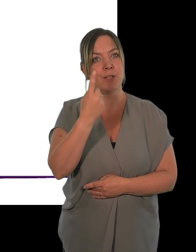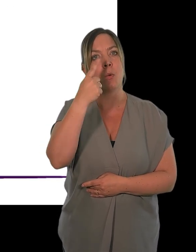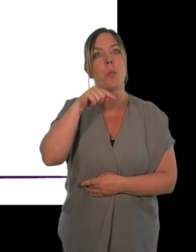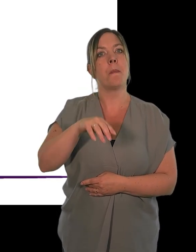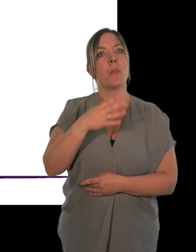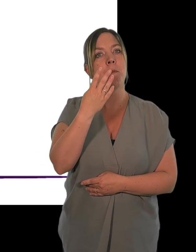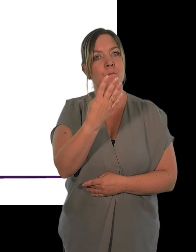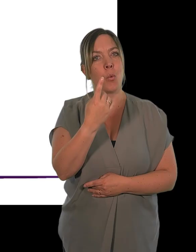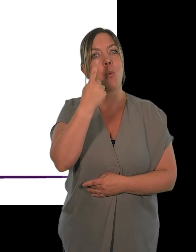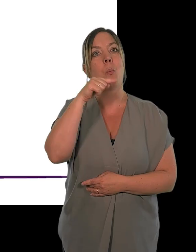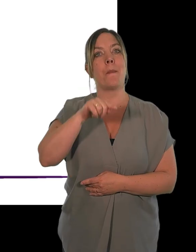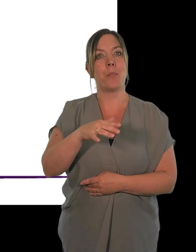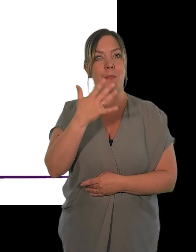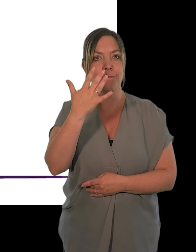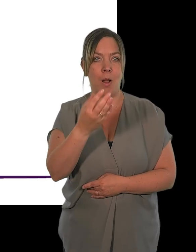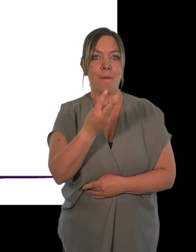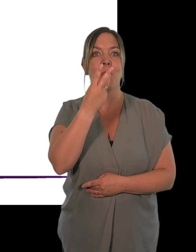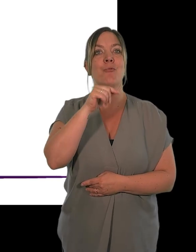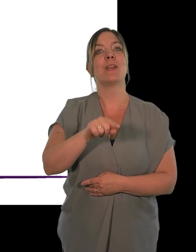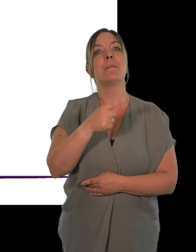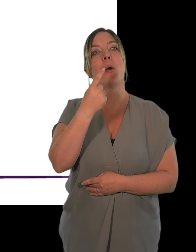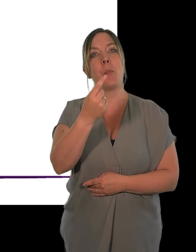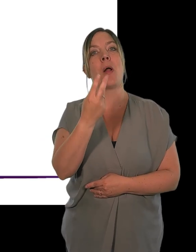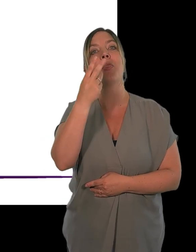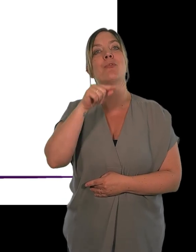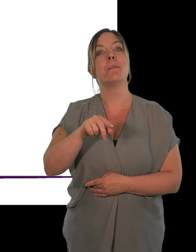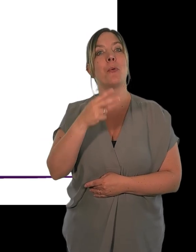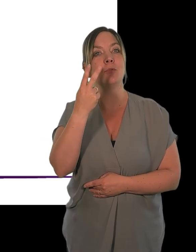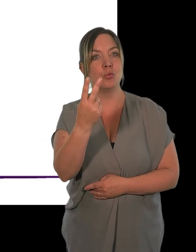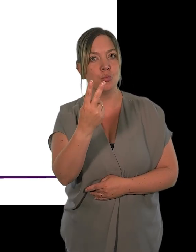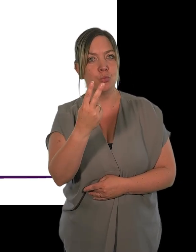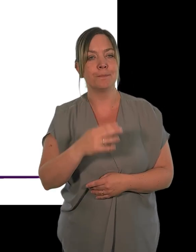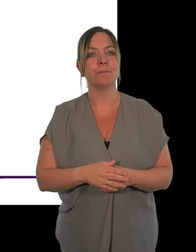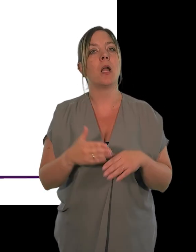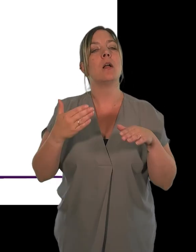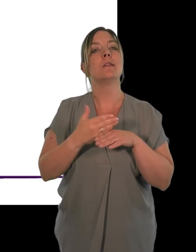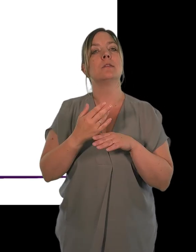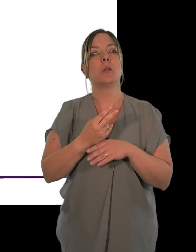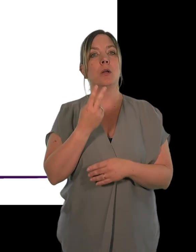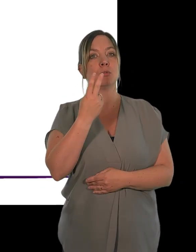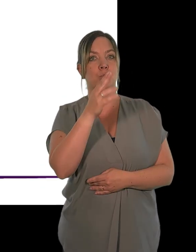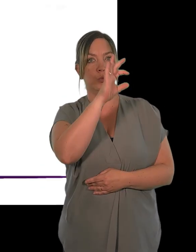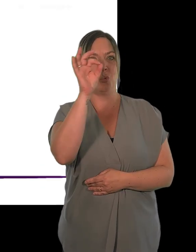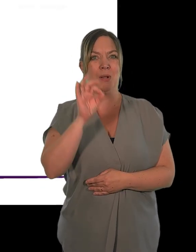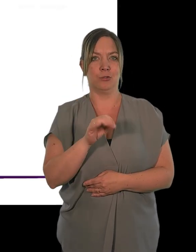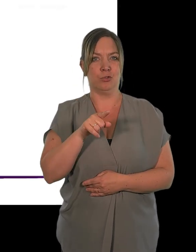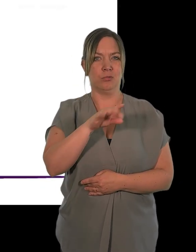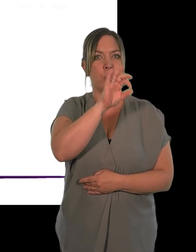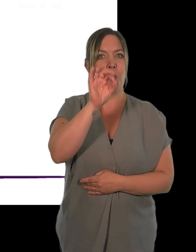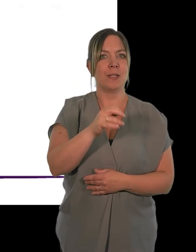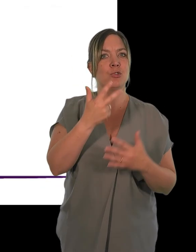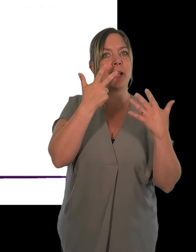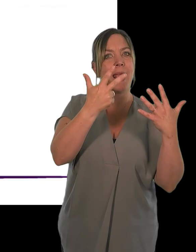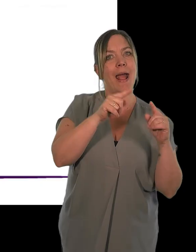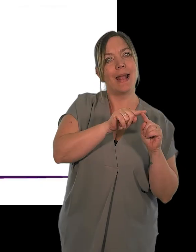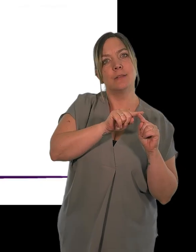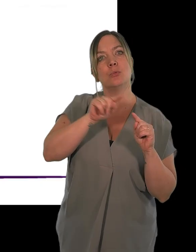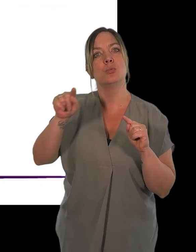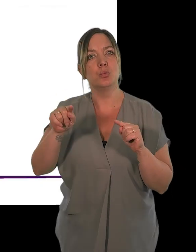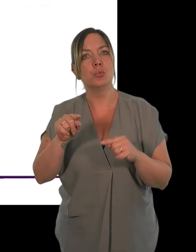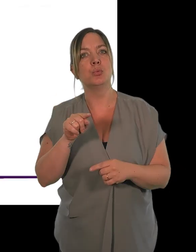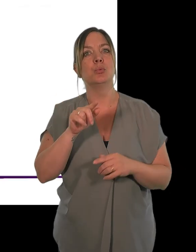and 3.2. Task 2 questions, covering questions 8 to 10, has